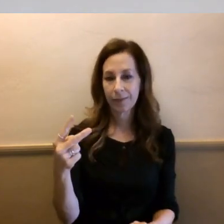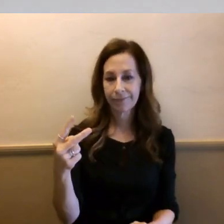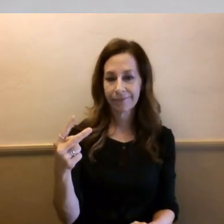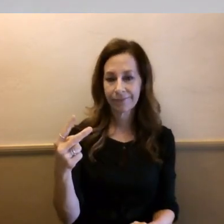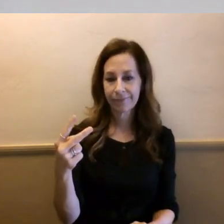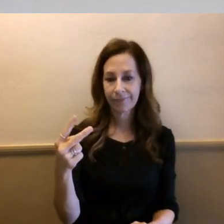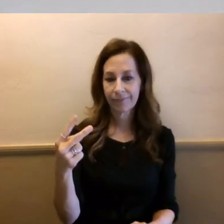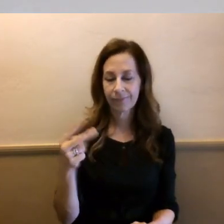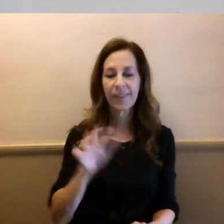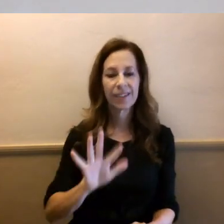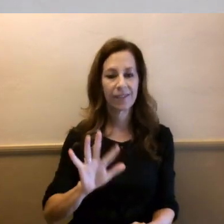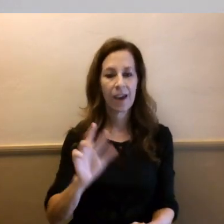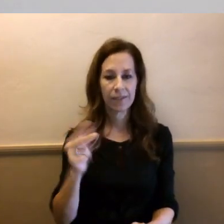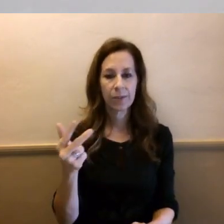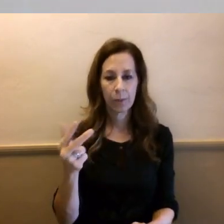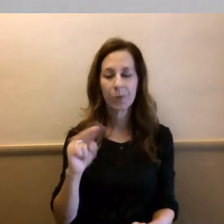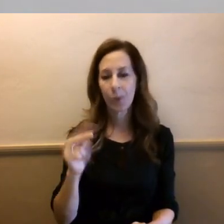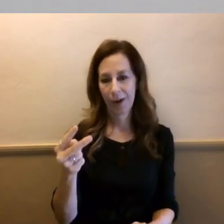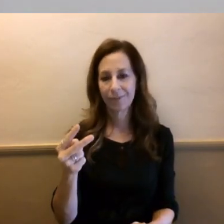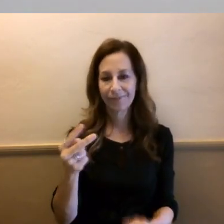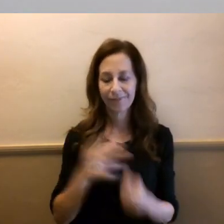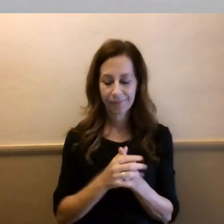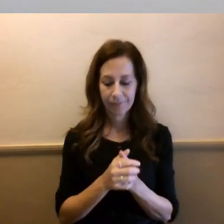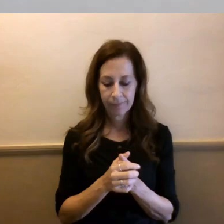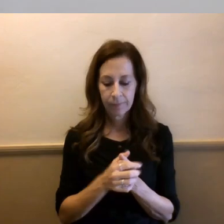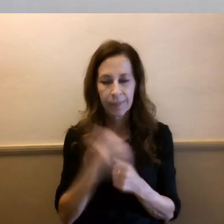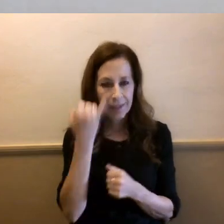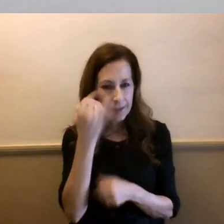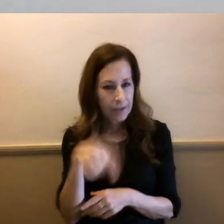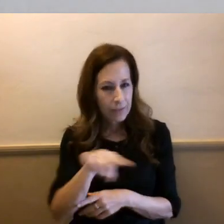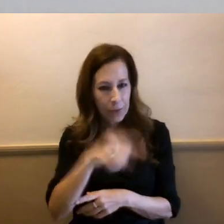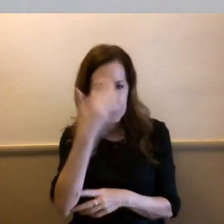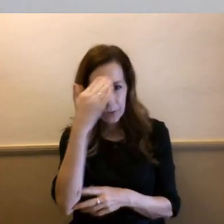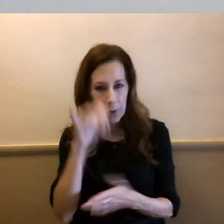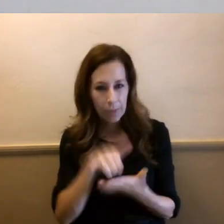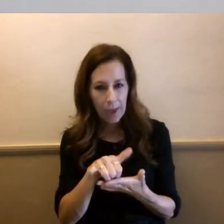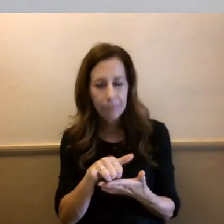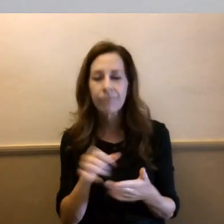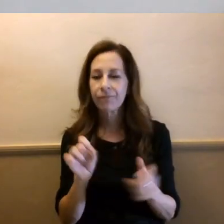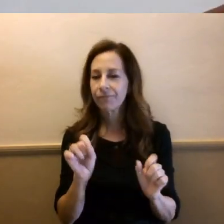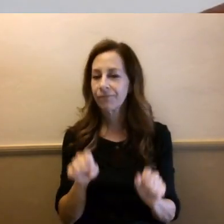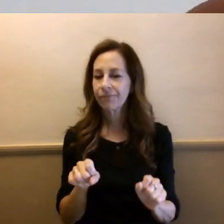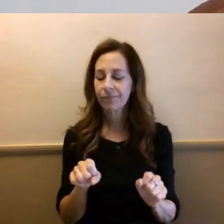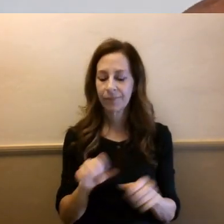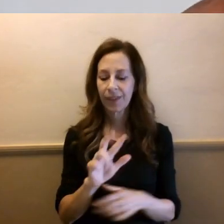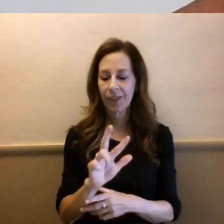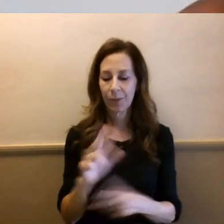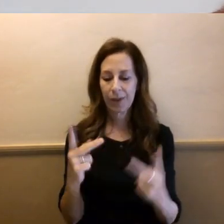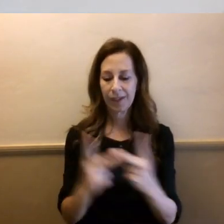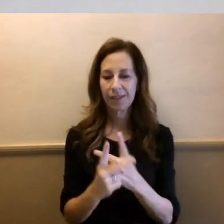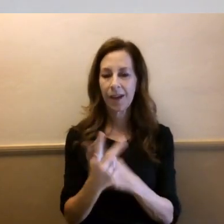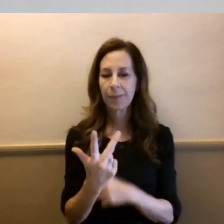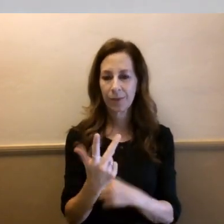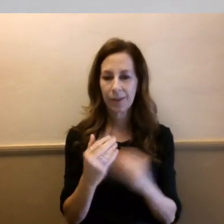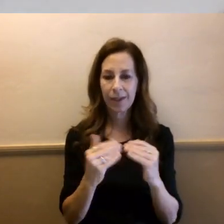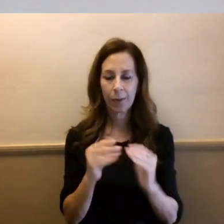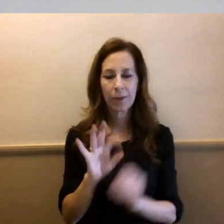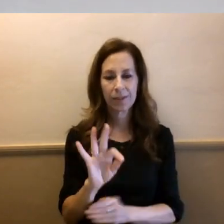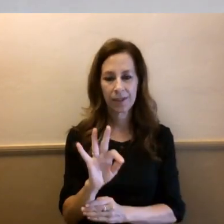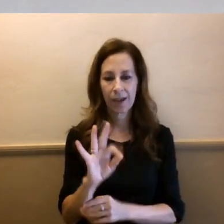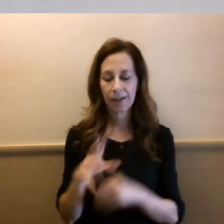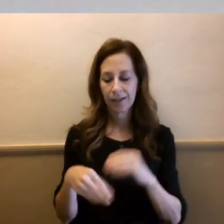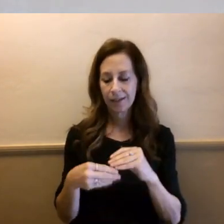c squared, which was 5 squared. Okay, and if we did not know that, this is what we could do. 3 times 3 is